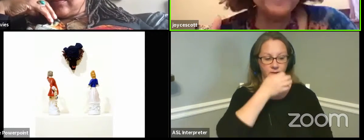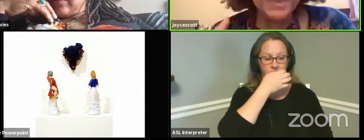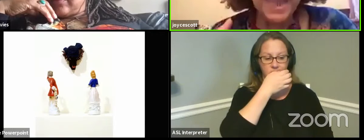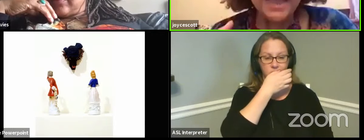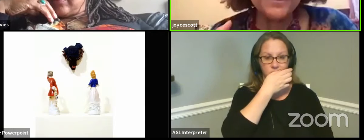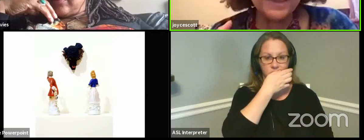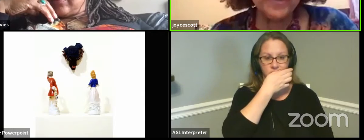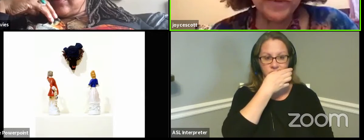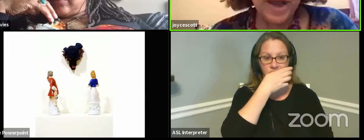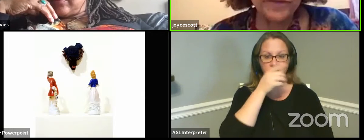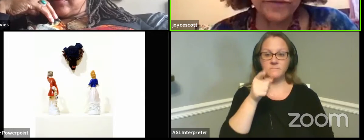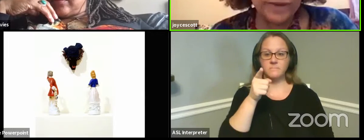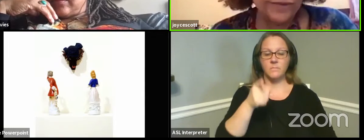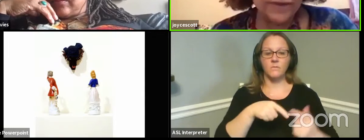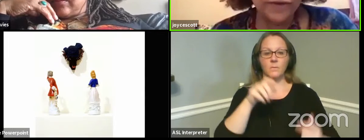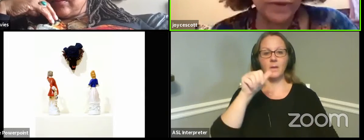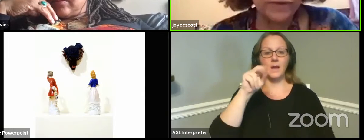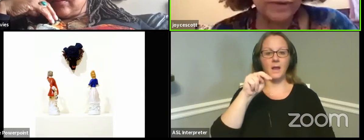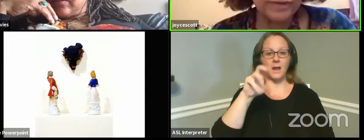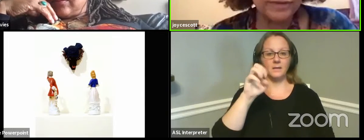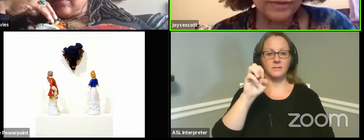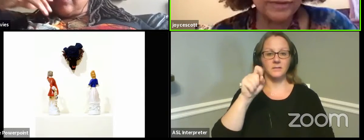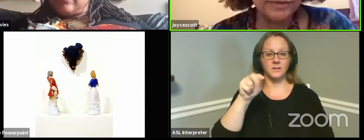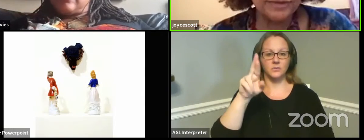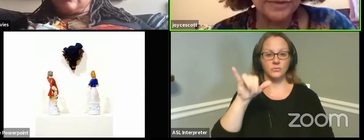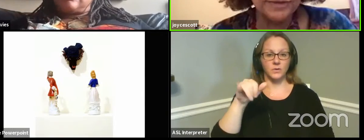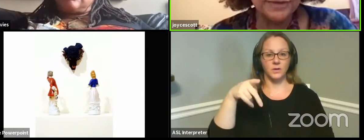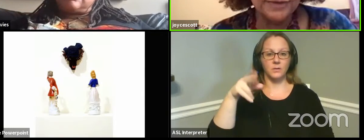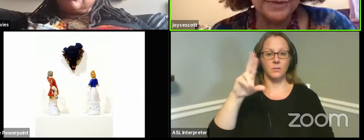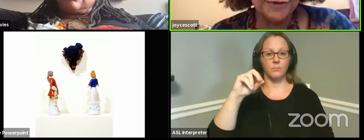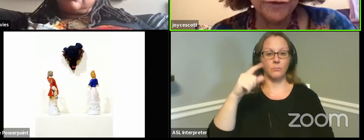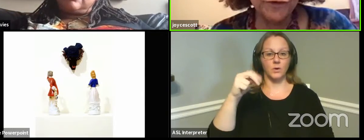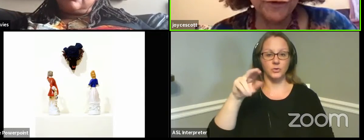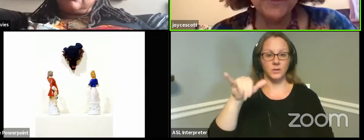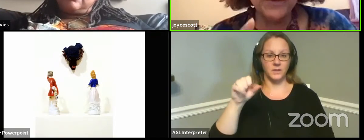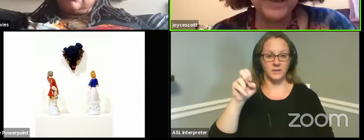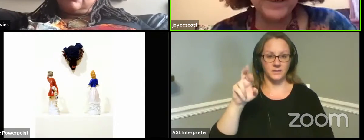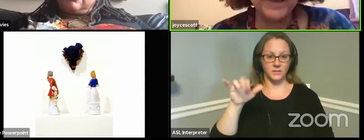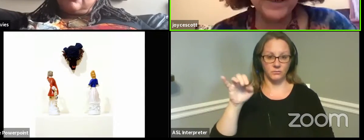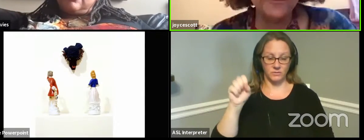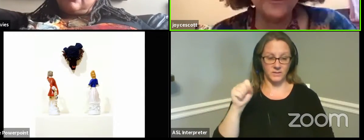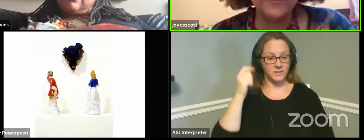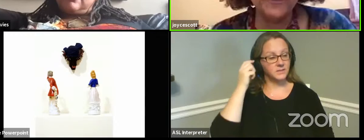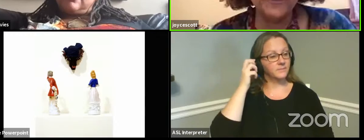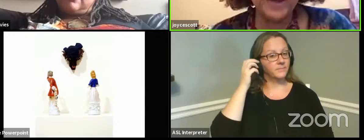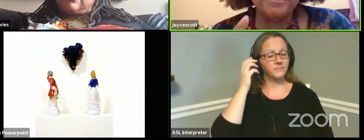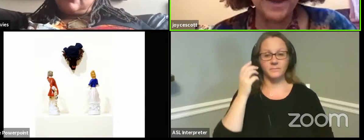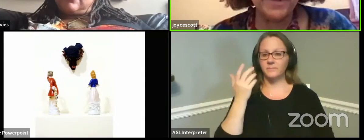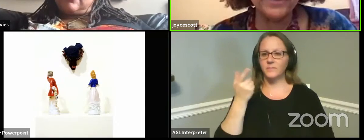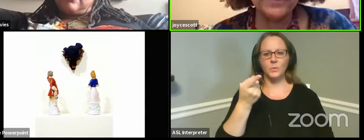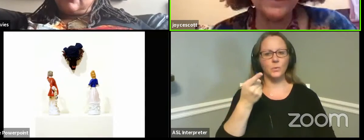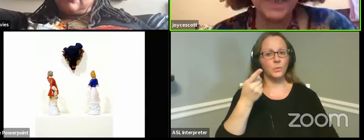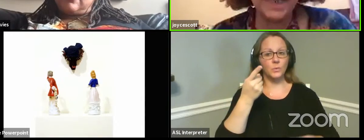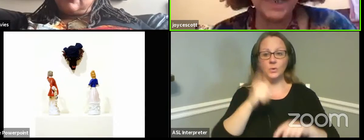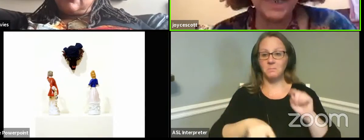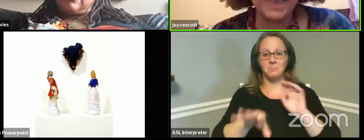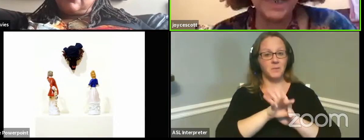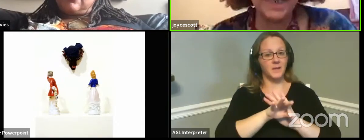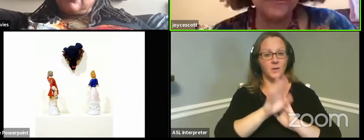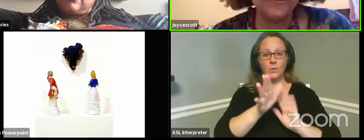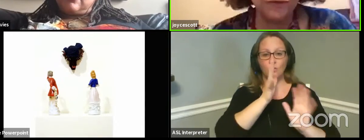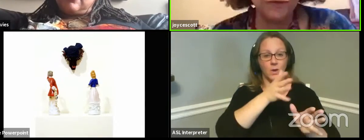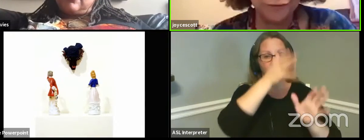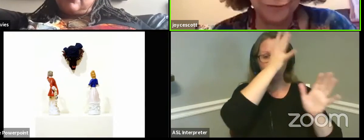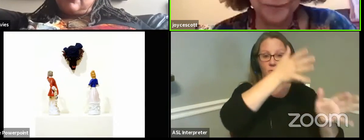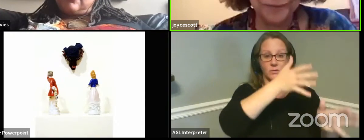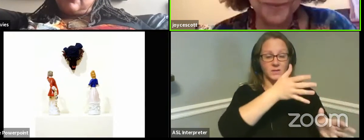This is from the Ancestry Progeny series. You couldn't choose your grandparents and they